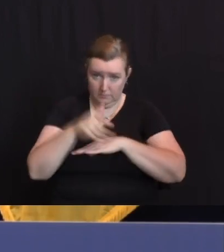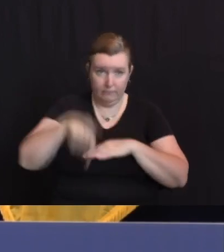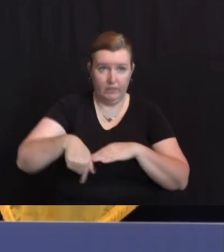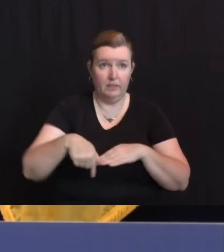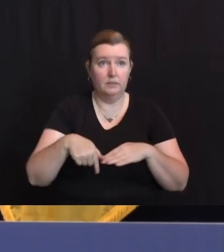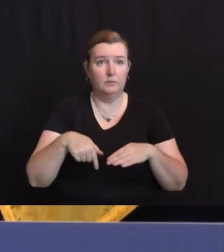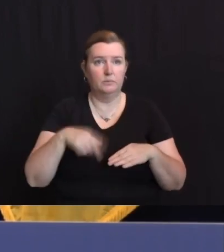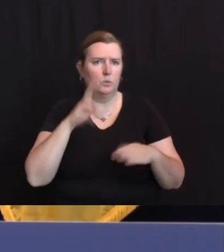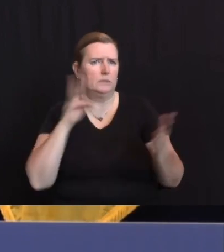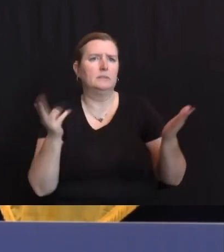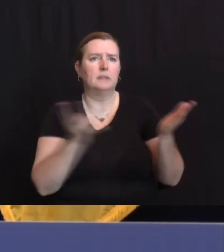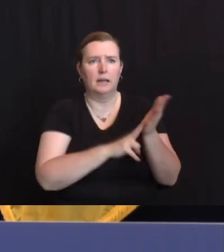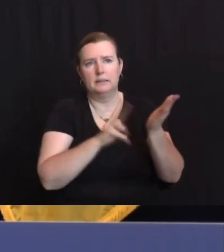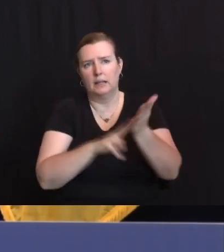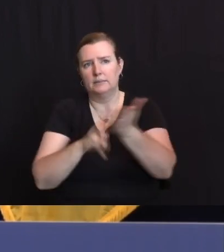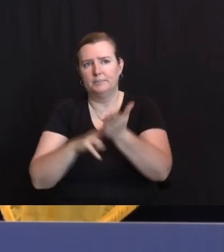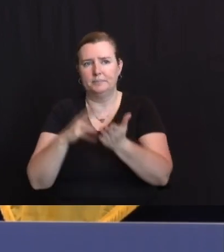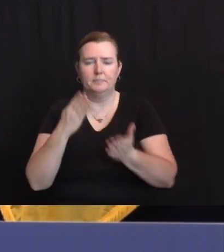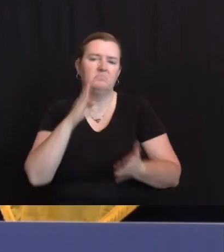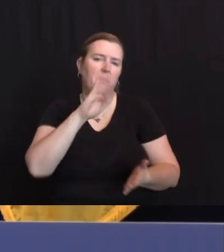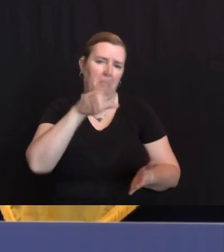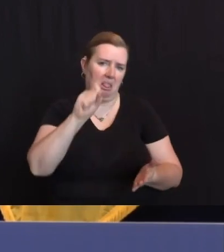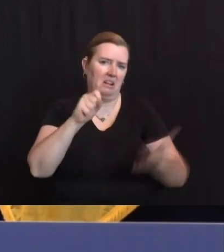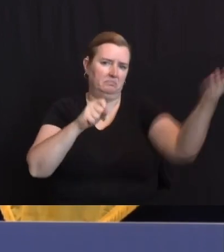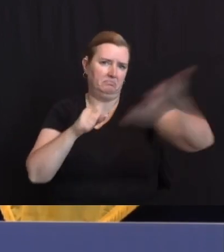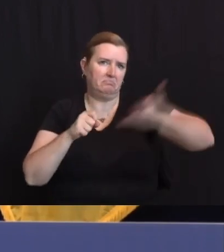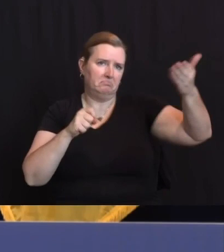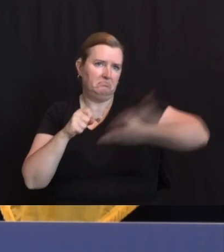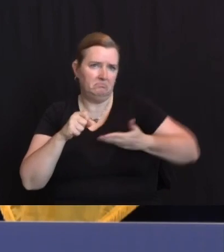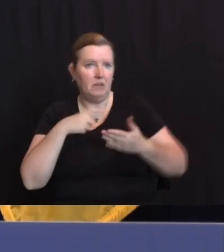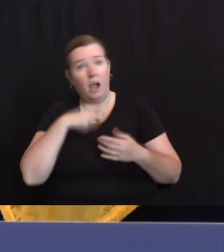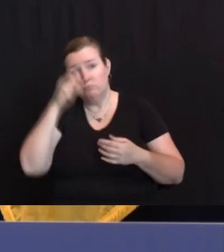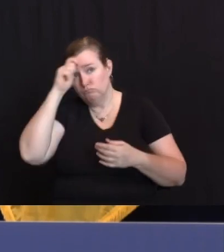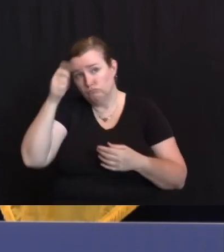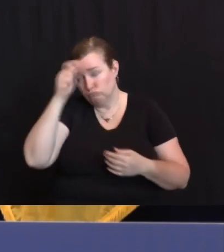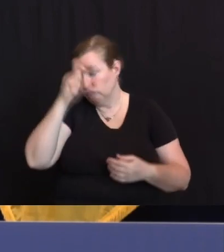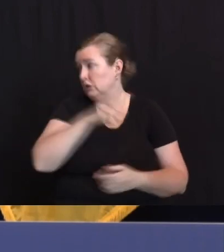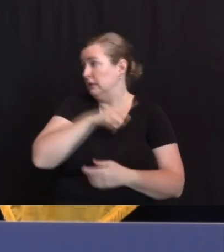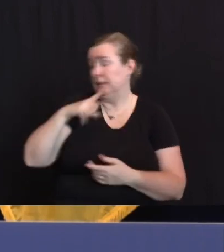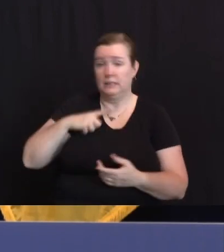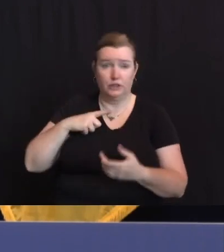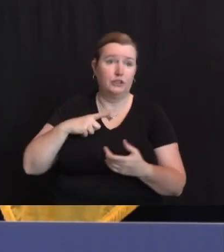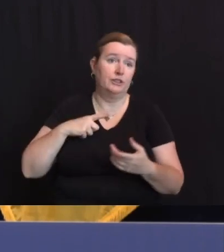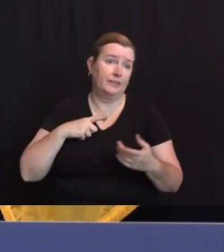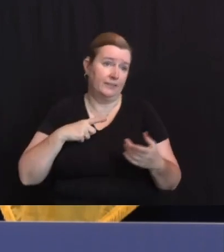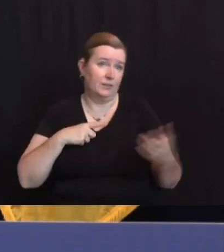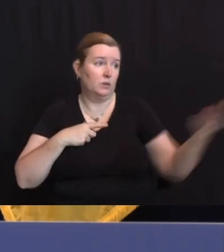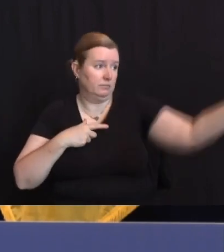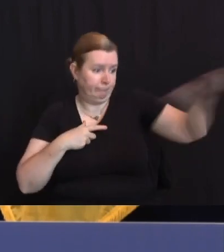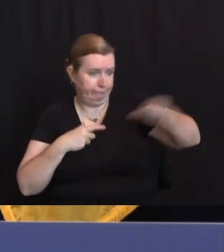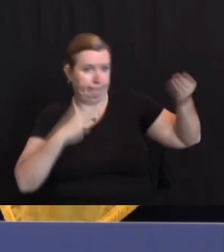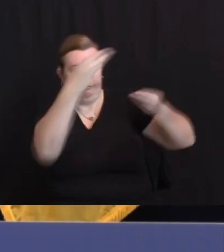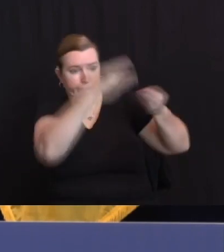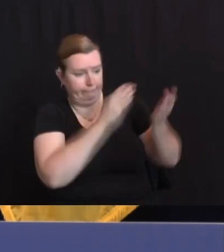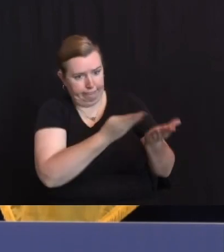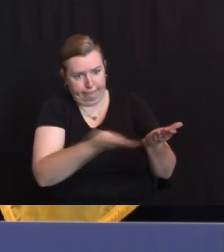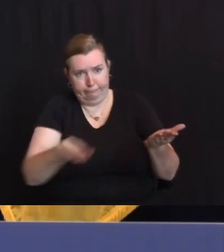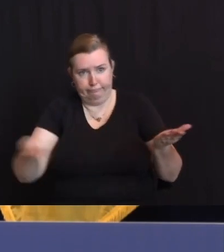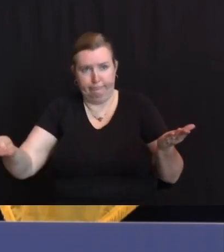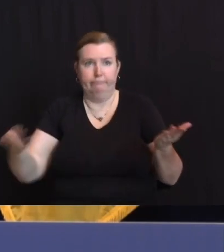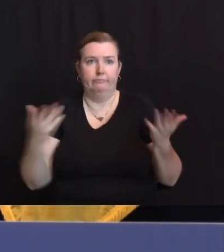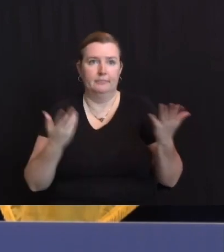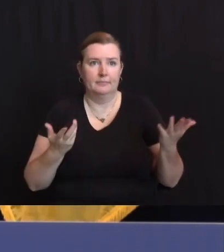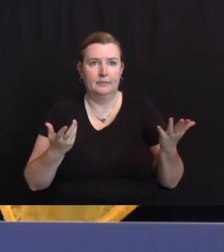into law, and I want to salute our legislative partners for getting them to us. Is it this room or next door? Next door, sorry.